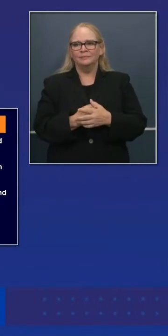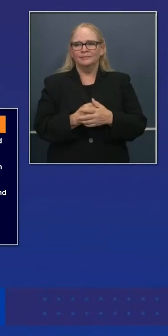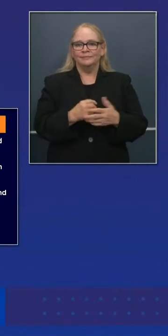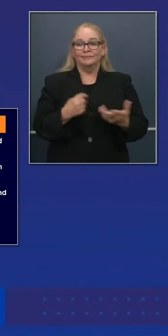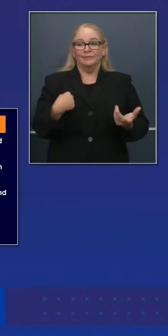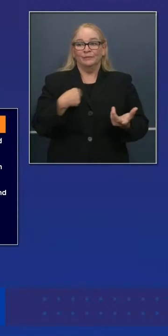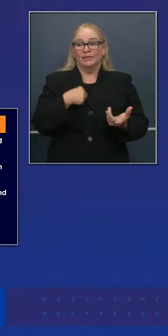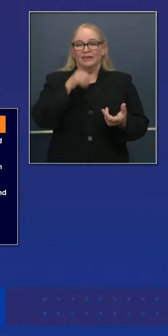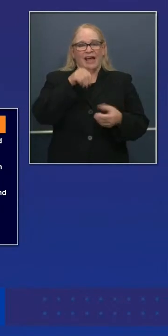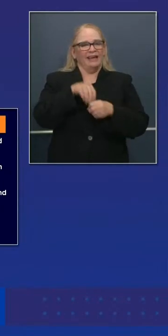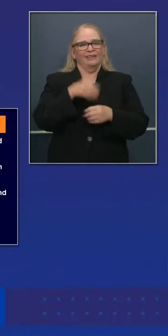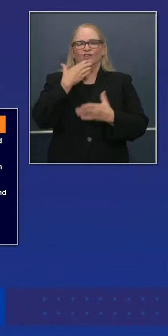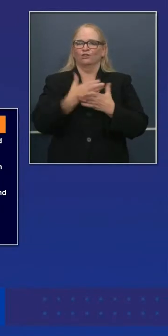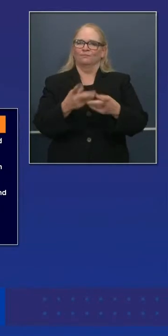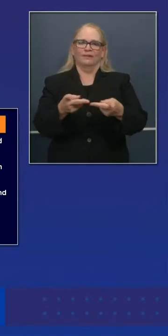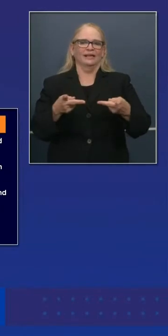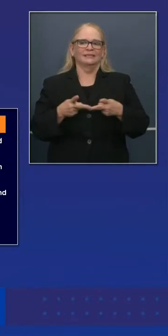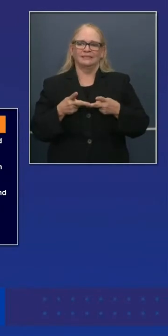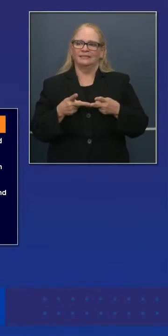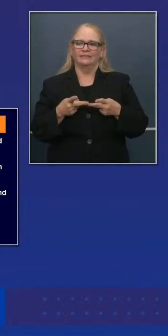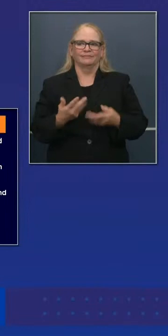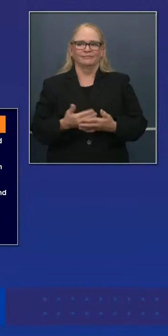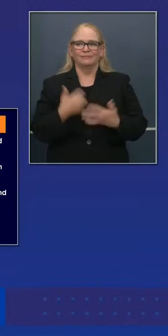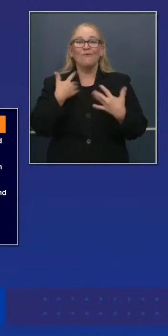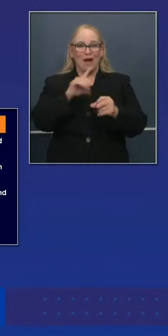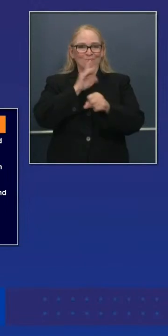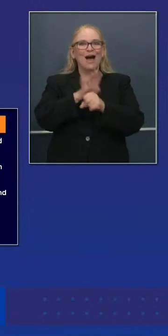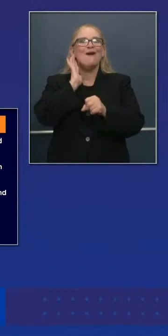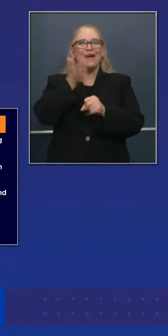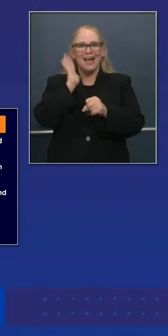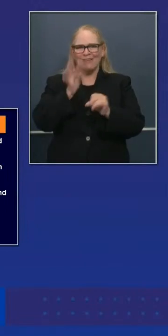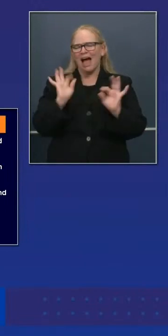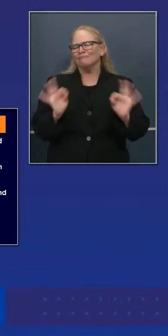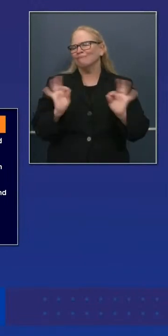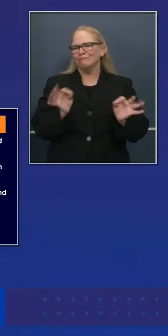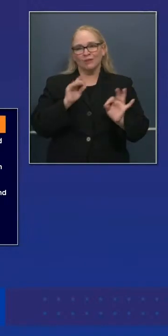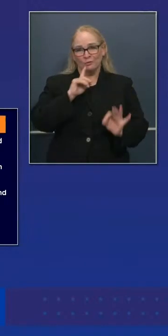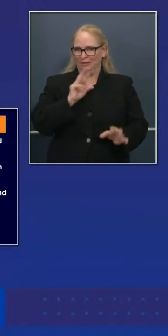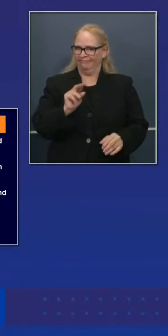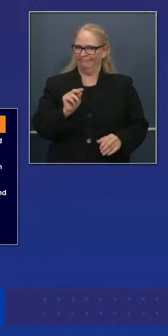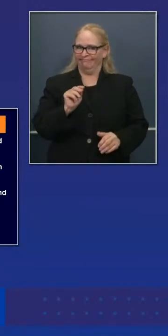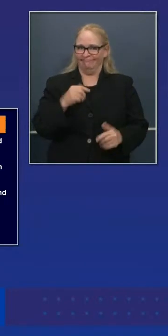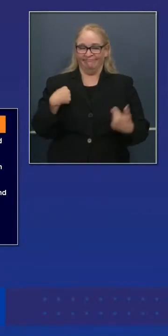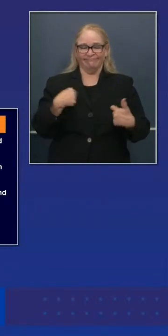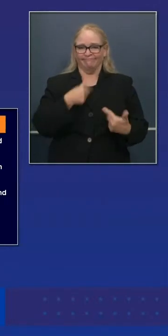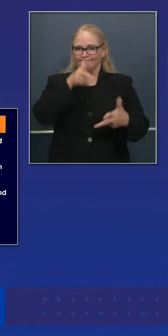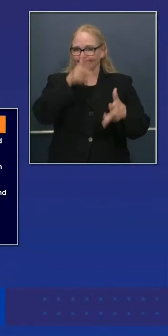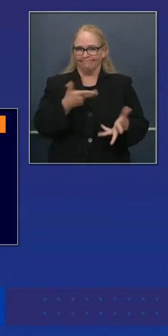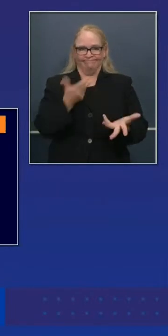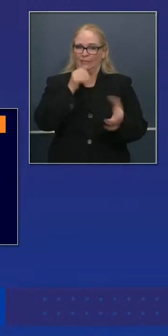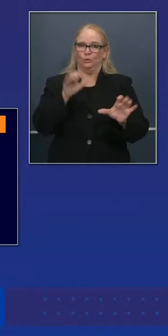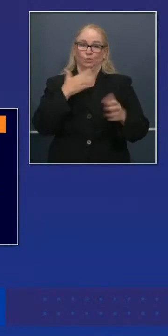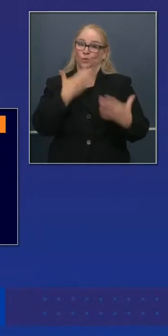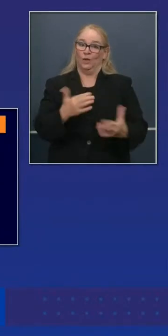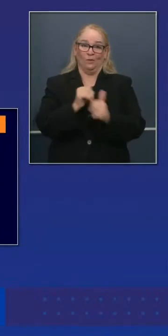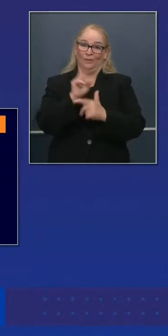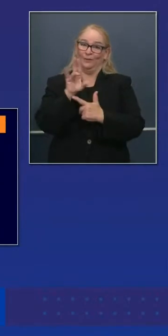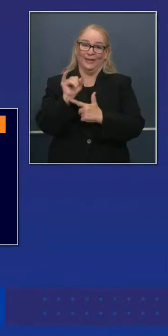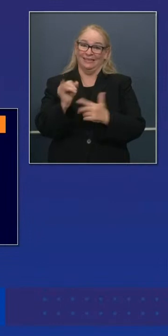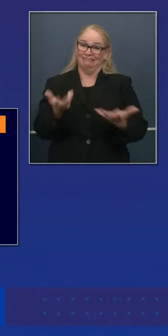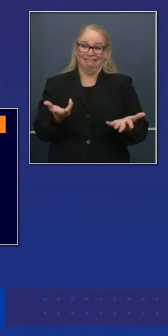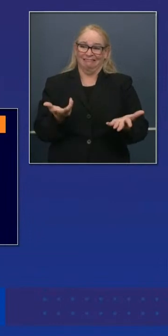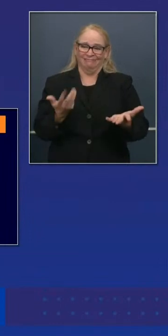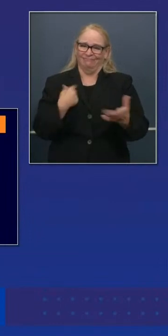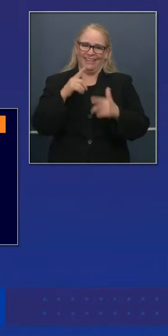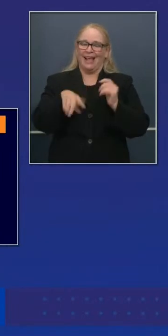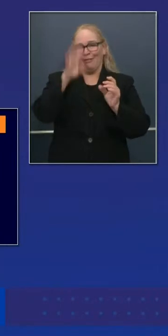position where we're making false commitments, false promises to millions of Californians that ultimately we simply cannot meet. Accordingly, the